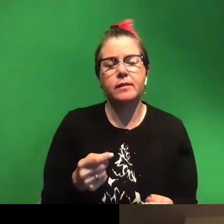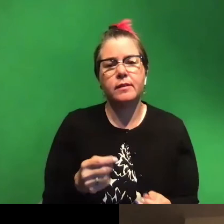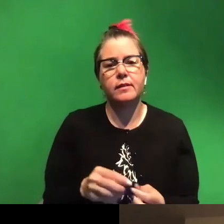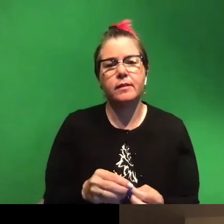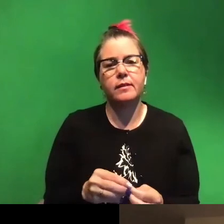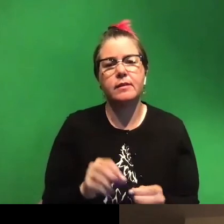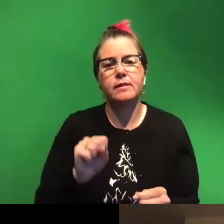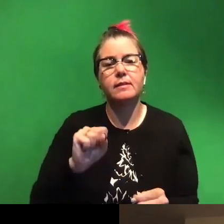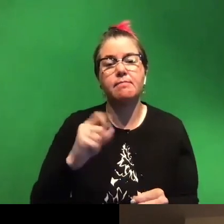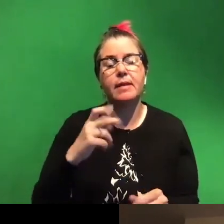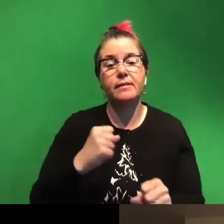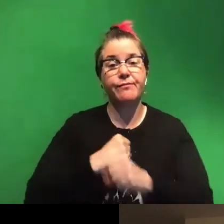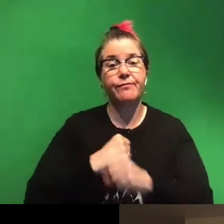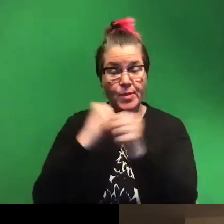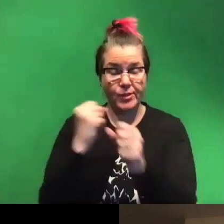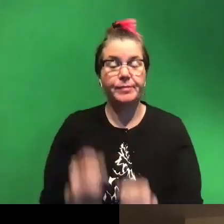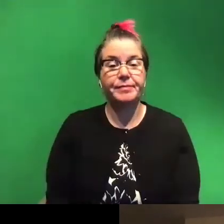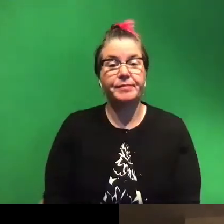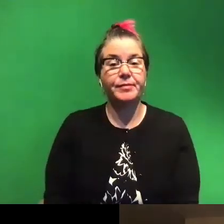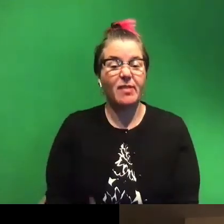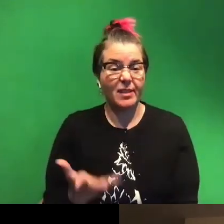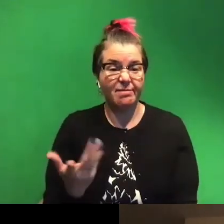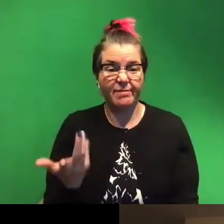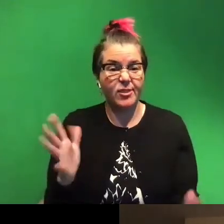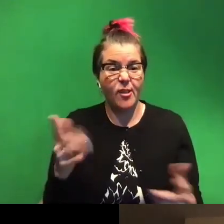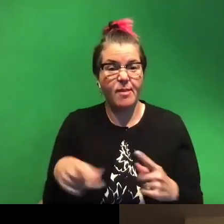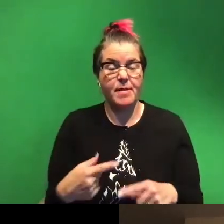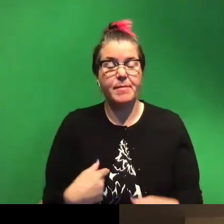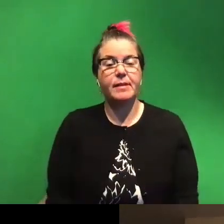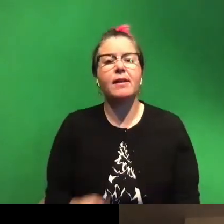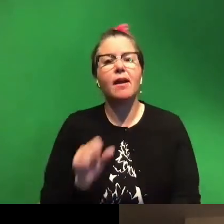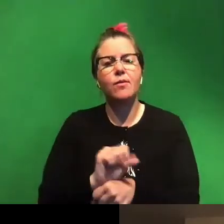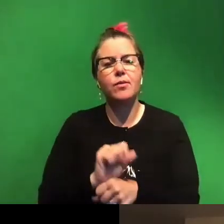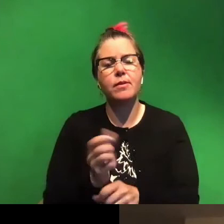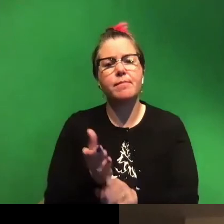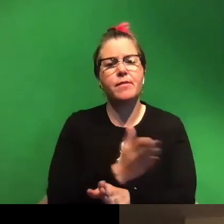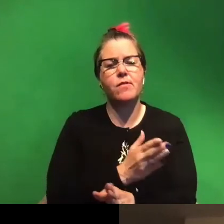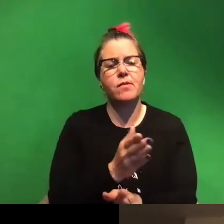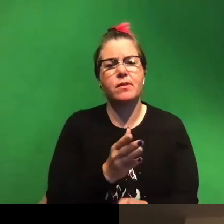space fireworks. And that's basically it, I guess. I've worked with, before in